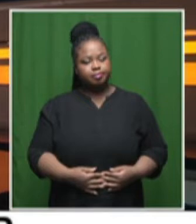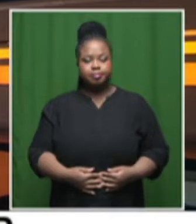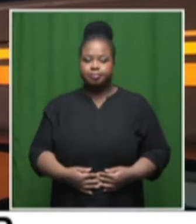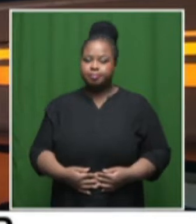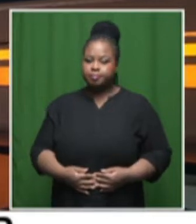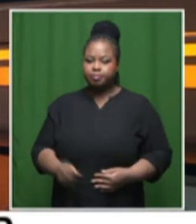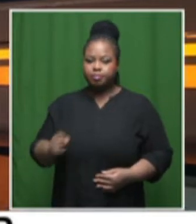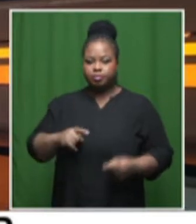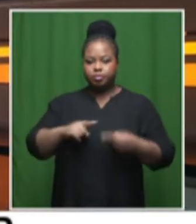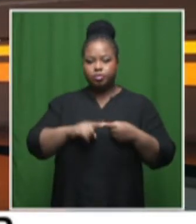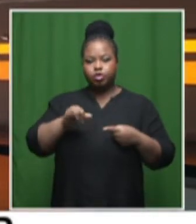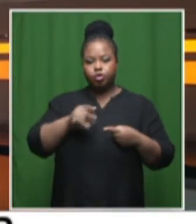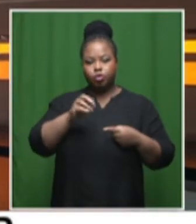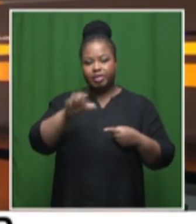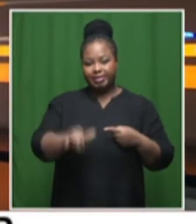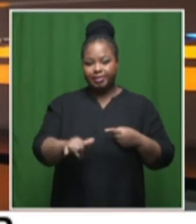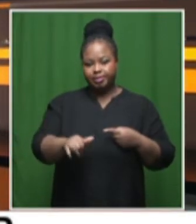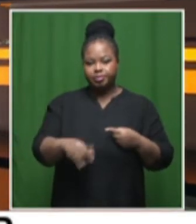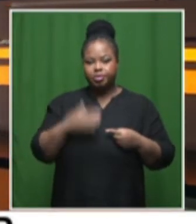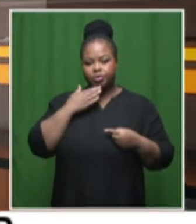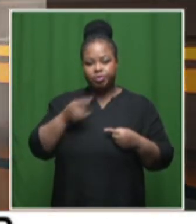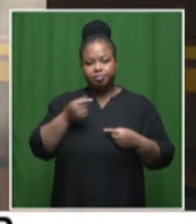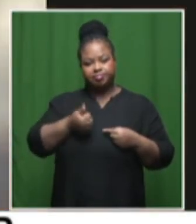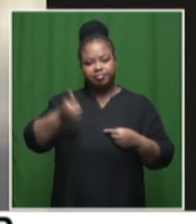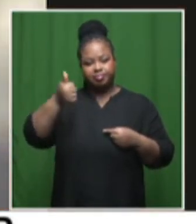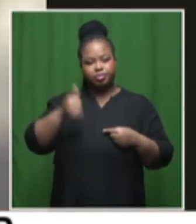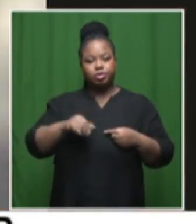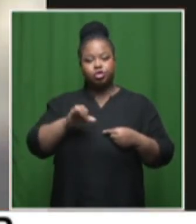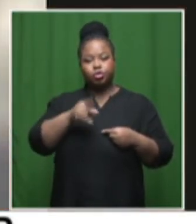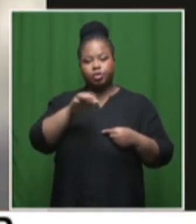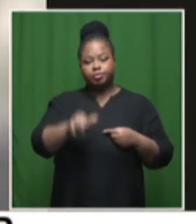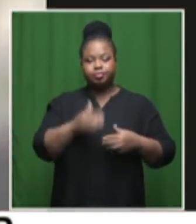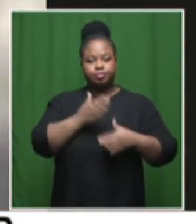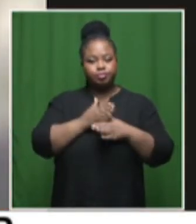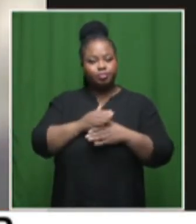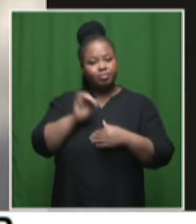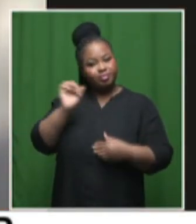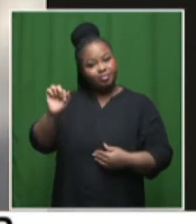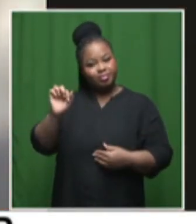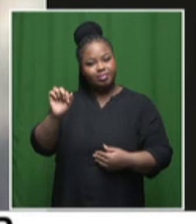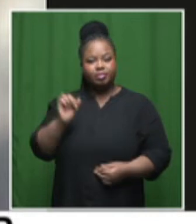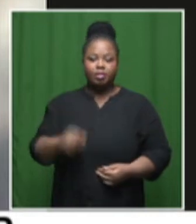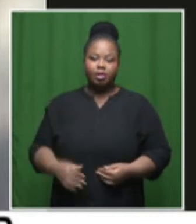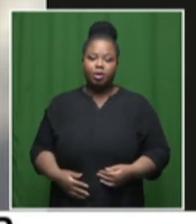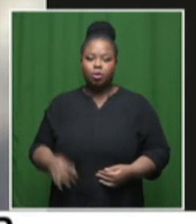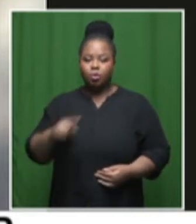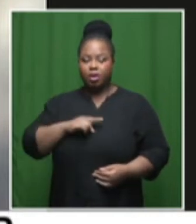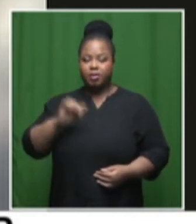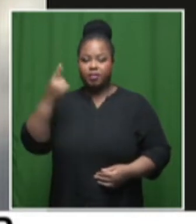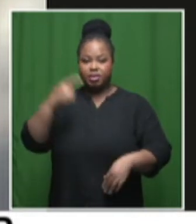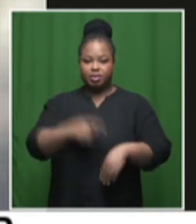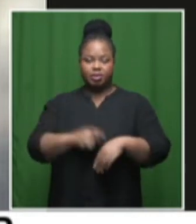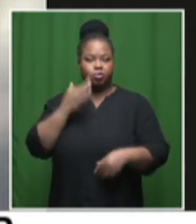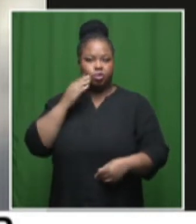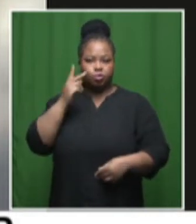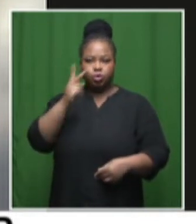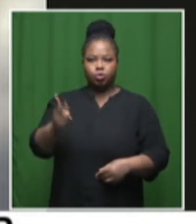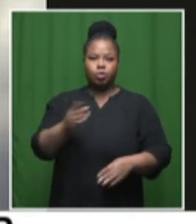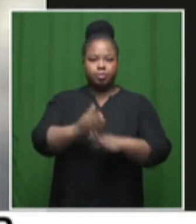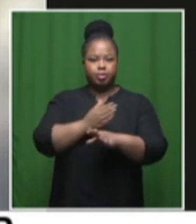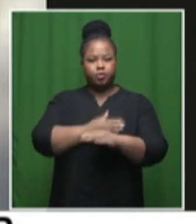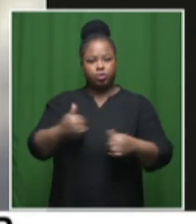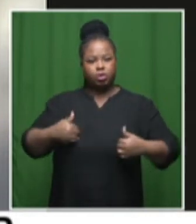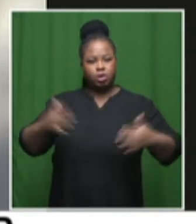So we have Jodi Bieber. She's our headlining artist, and Jodi's work was the work that actually, when we first saw it, we saw it before we